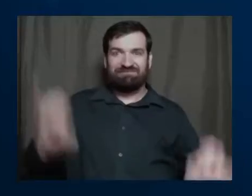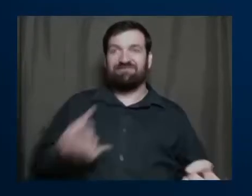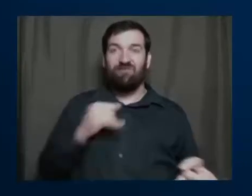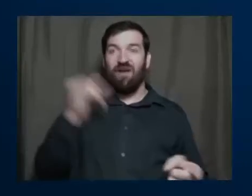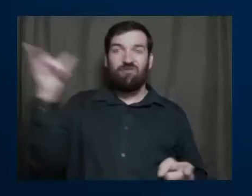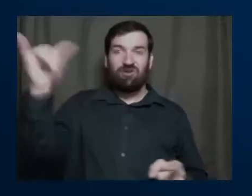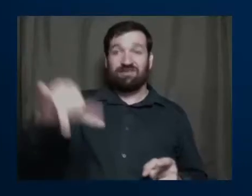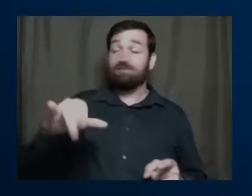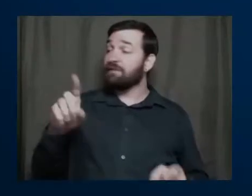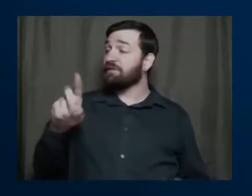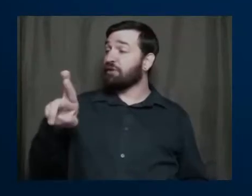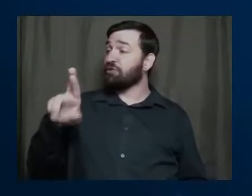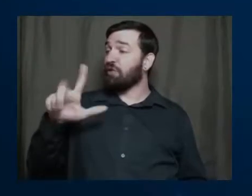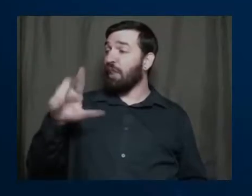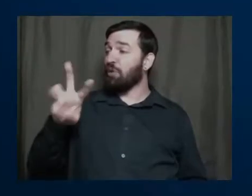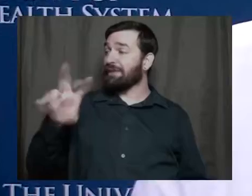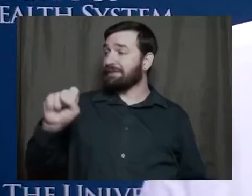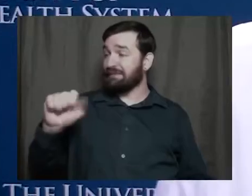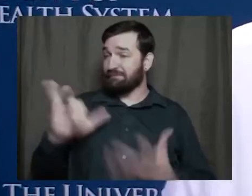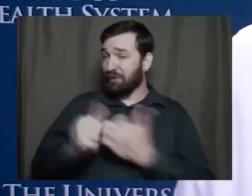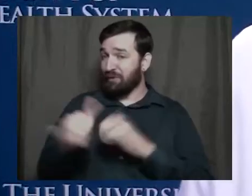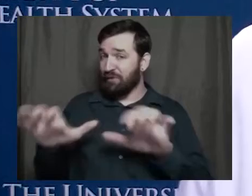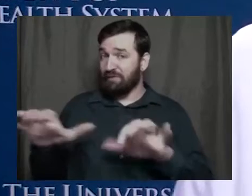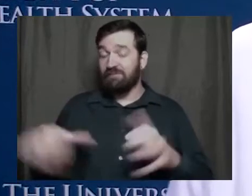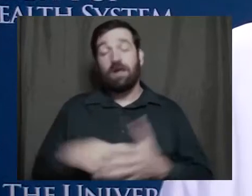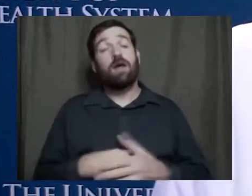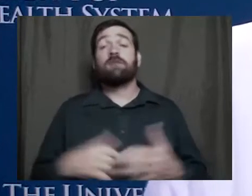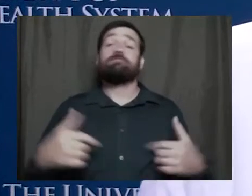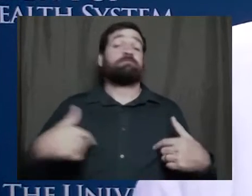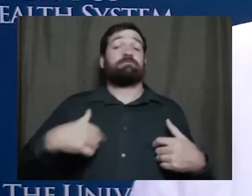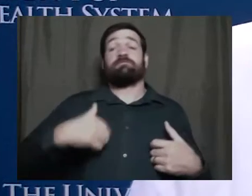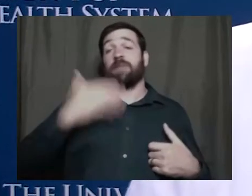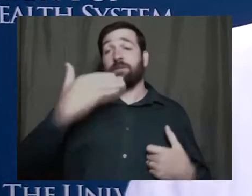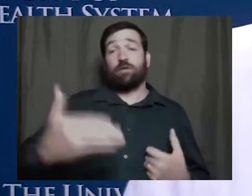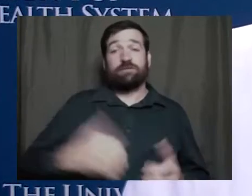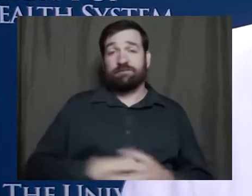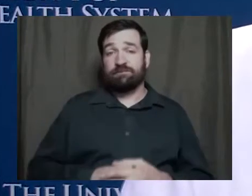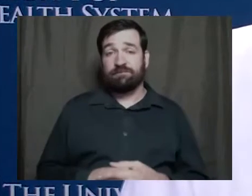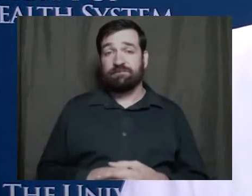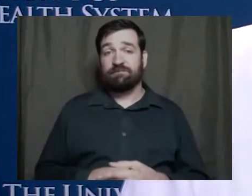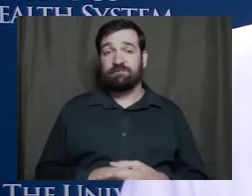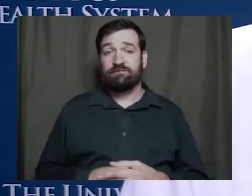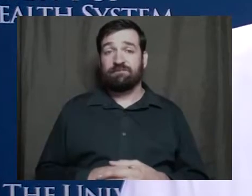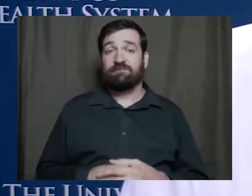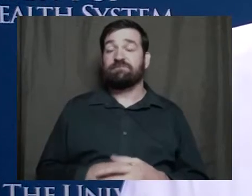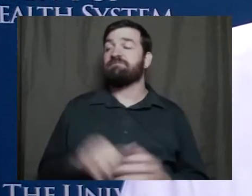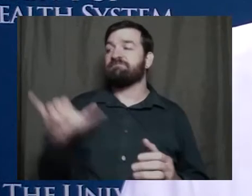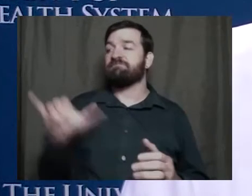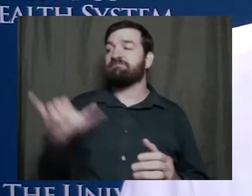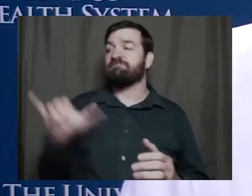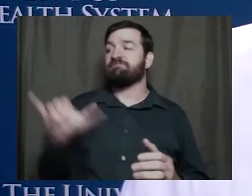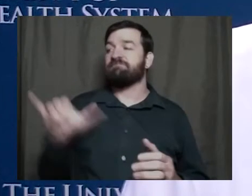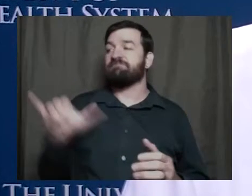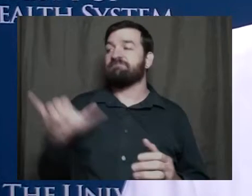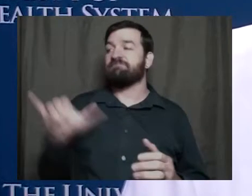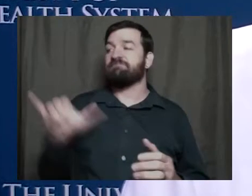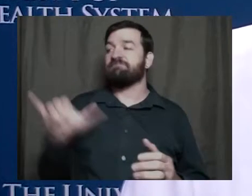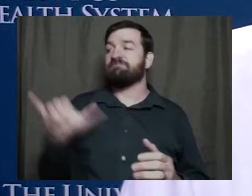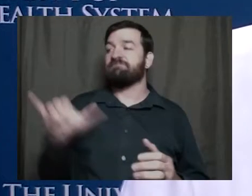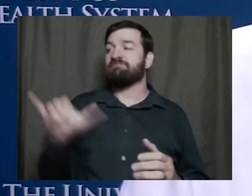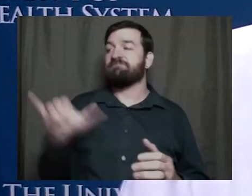Lewis, how you holding up? I'm good. I'll echo a lot of what Dr. Schuster said there. I think at the core of